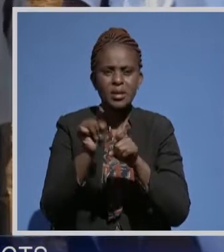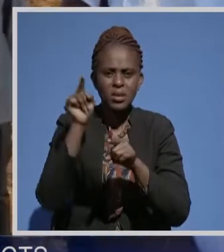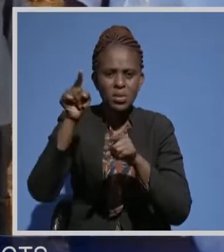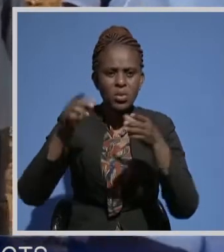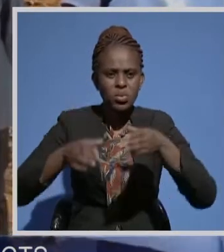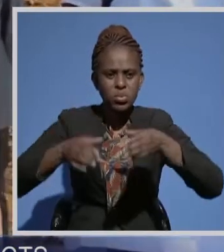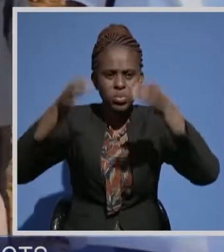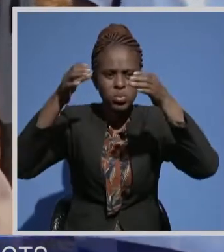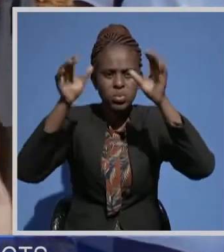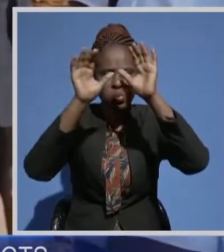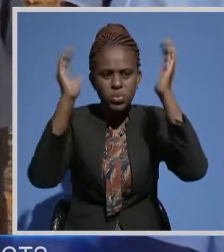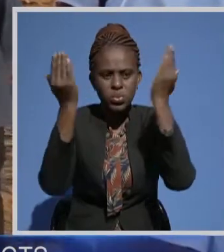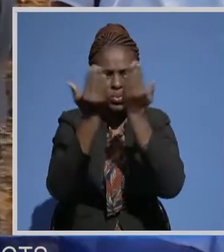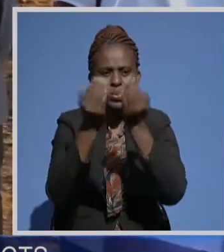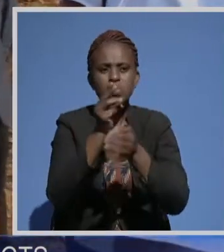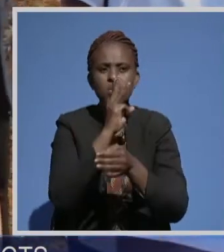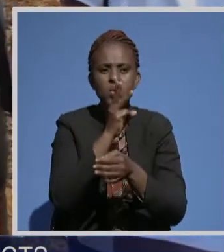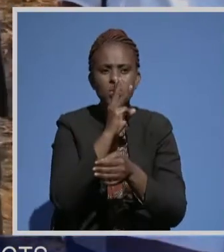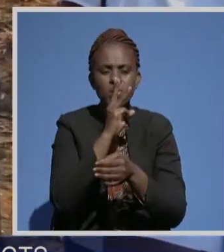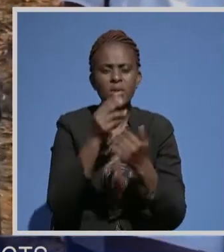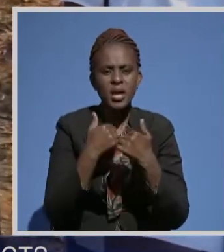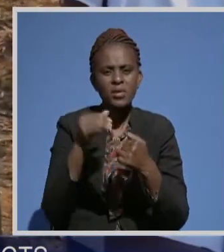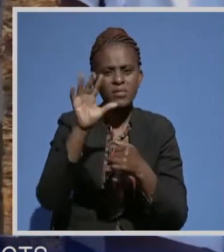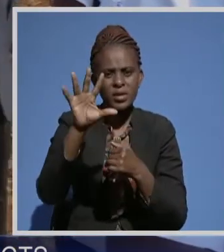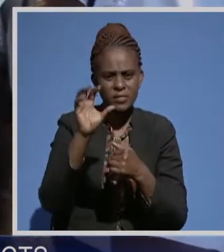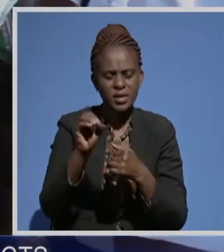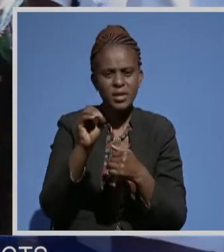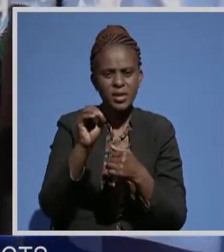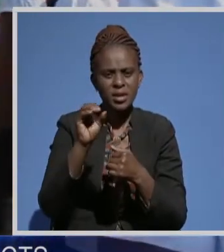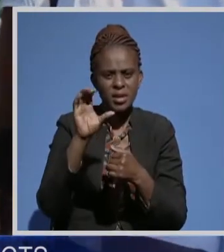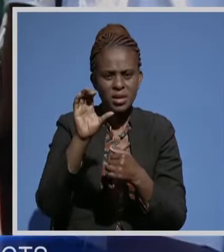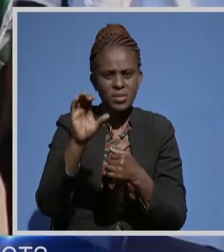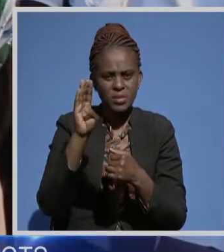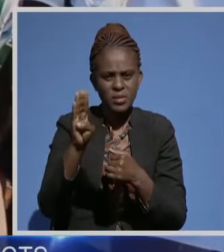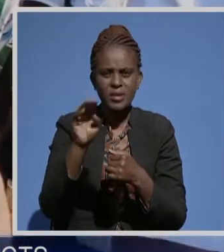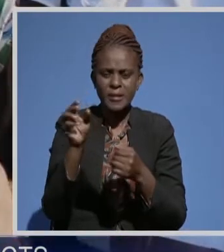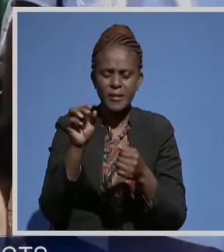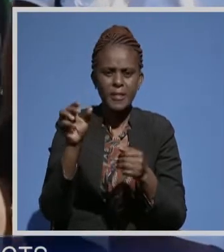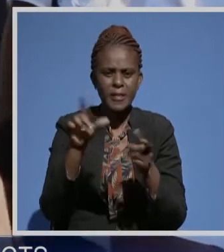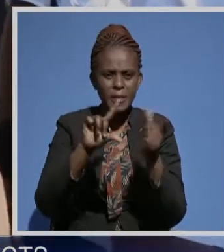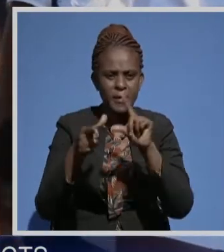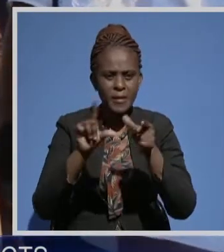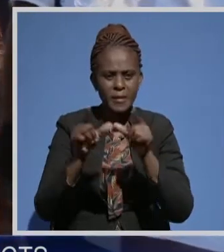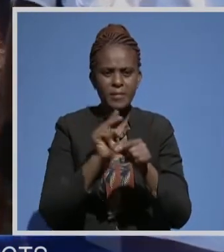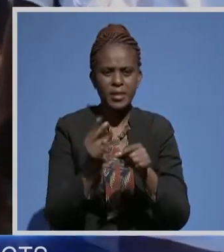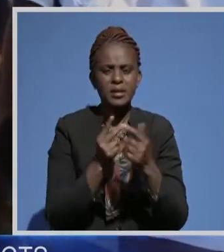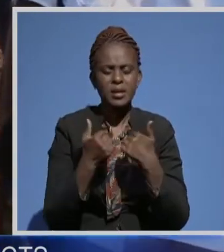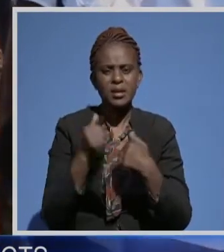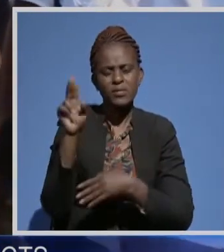us with a storage capacity of about 80 cubic meters, which is, we have spent roughly